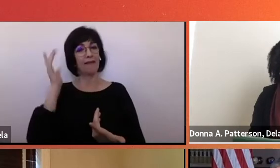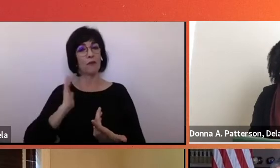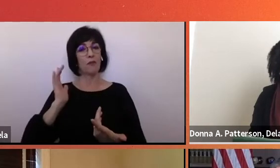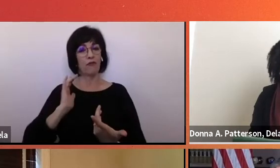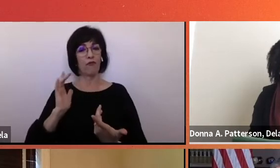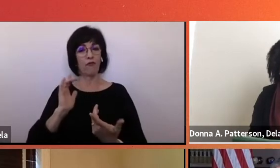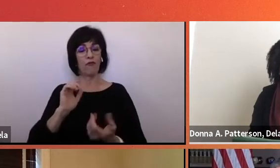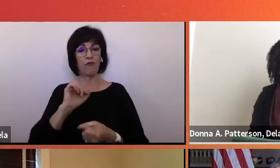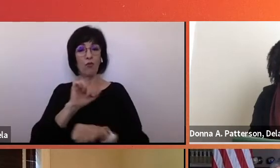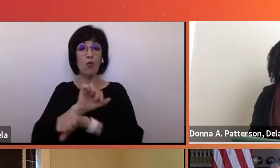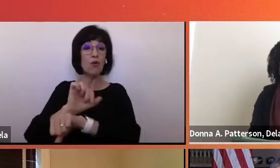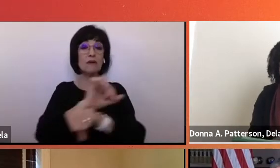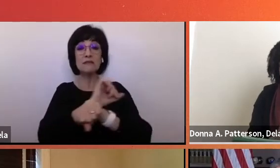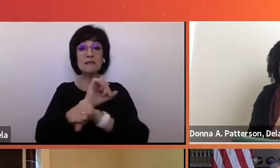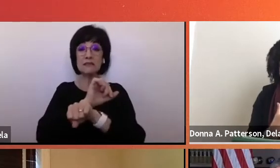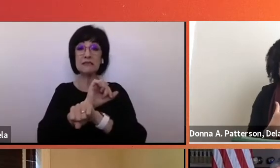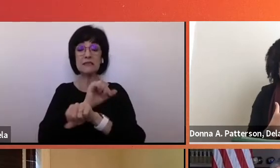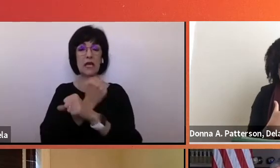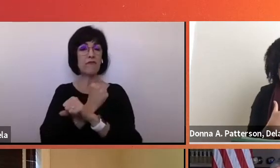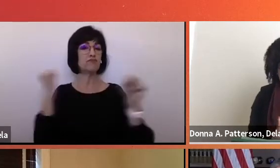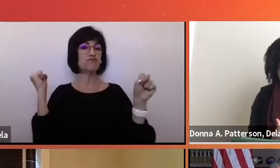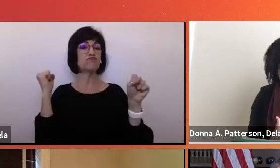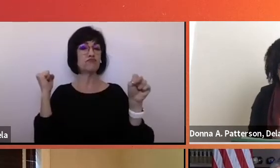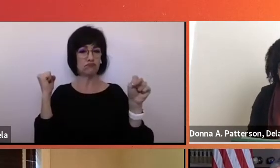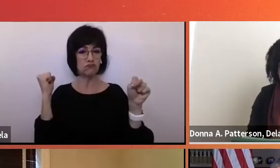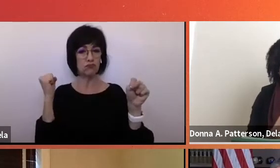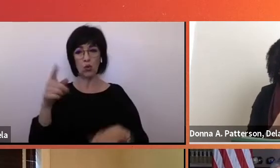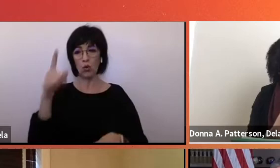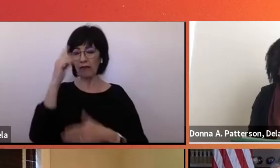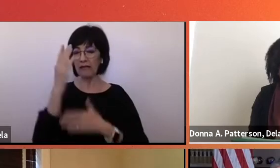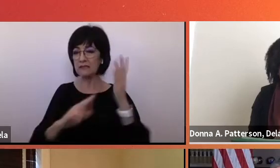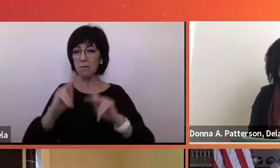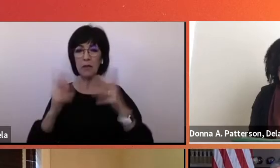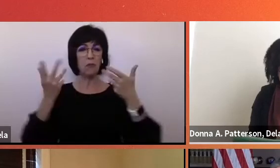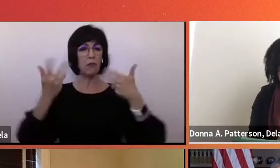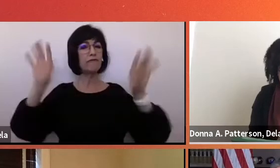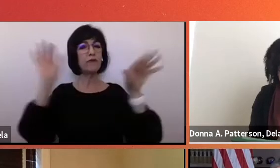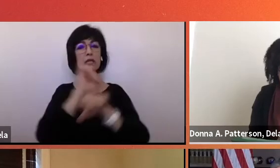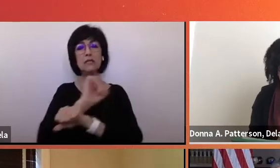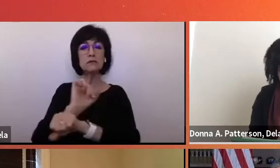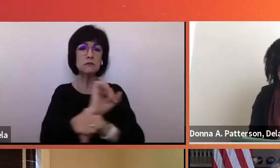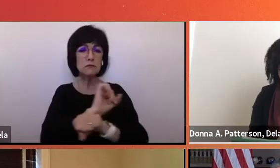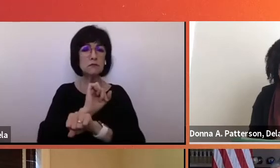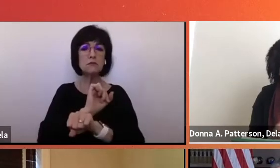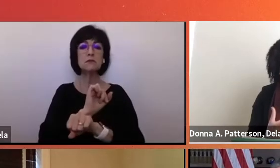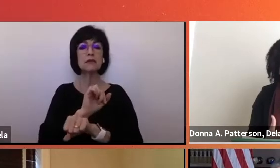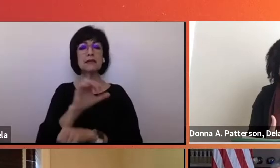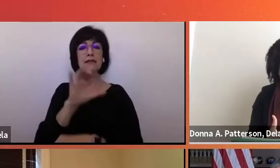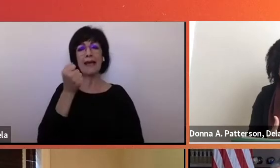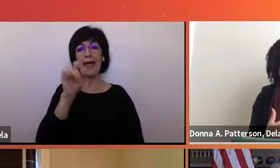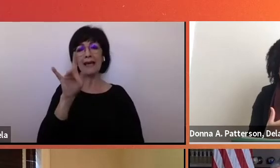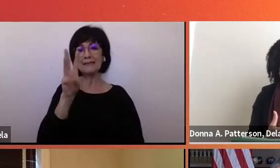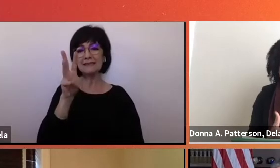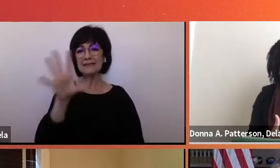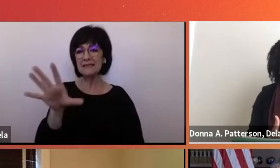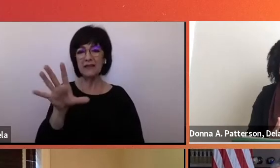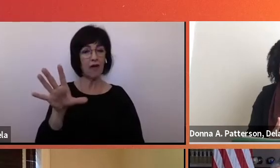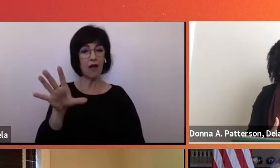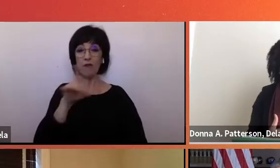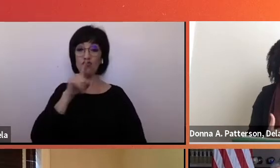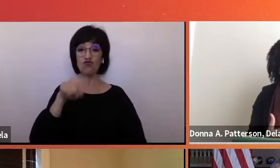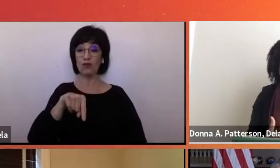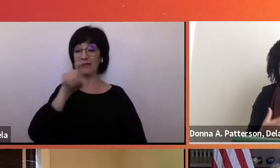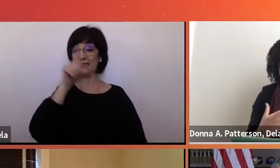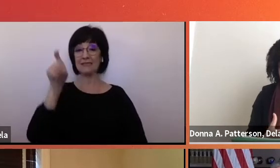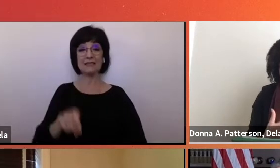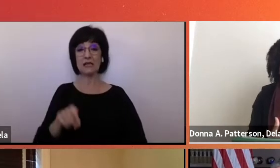happened in 1863, or you think it ended with the Civil War, which happened in April 1865. In Texas, we see the end of